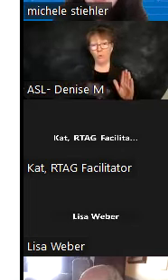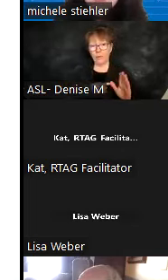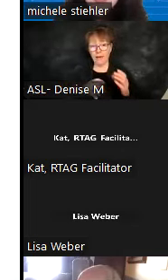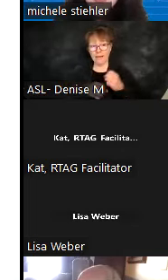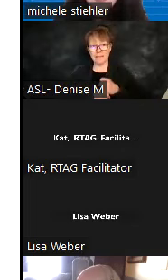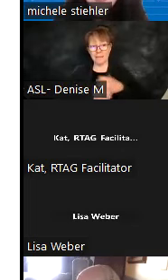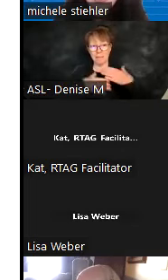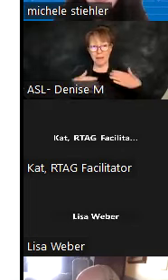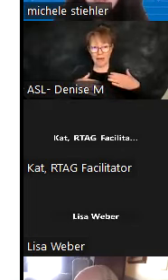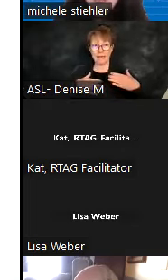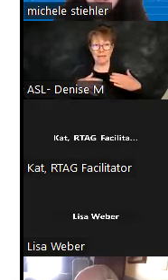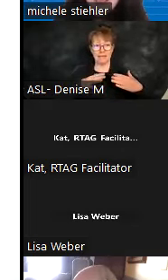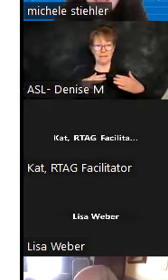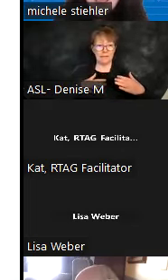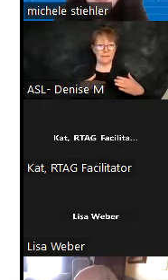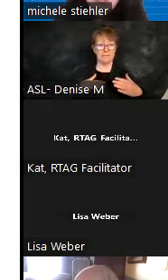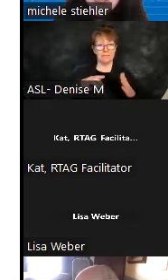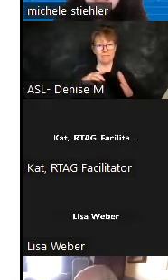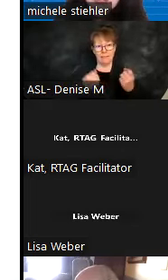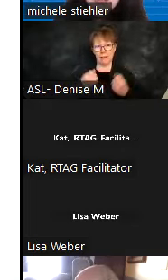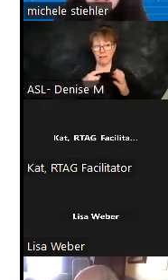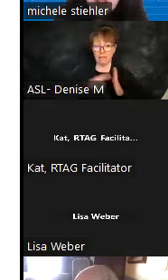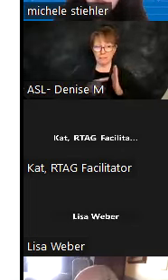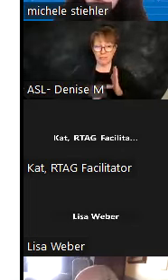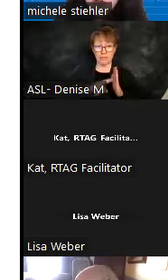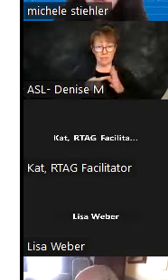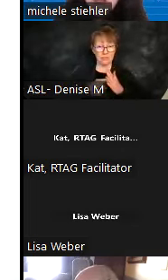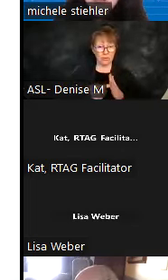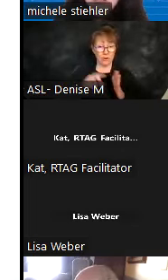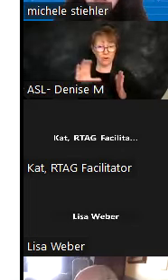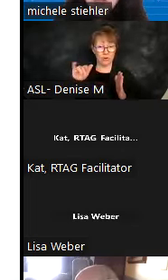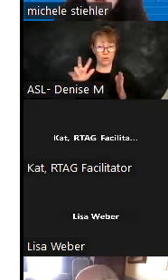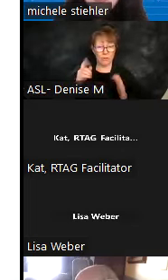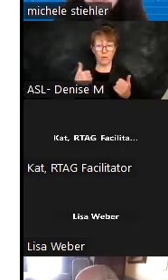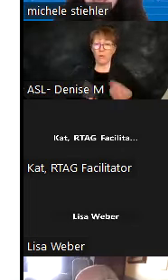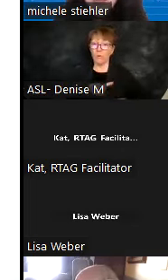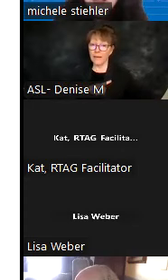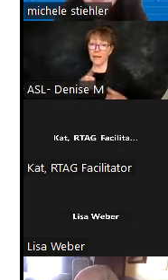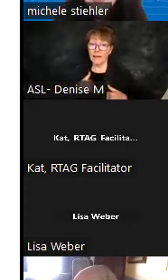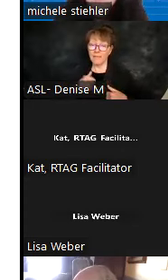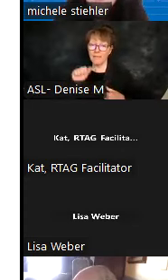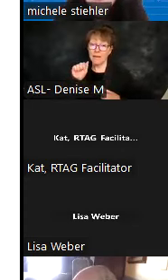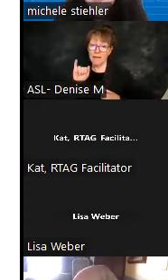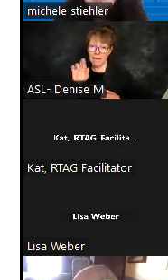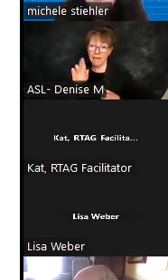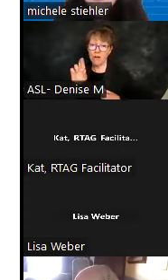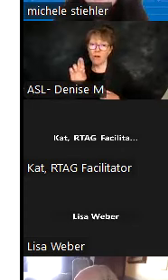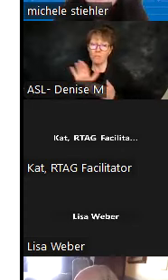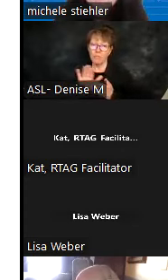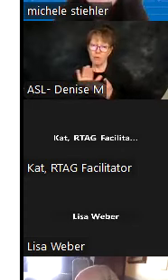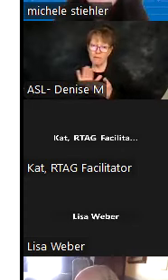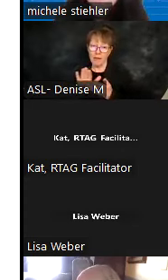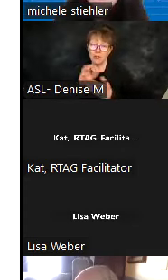at the onset of COVID, and the mobility center has air purifiers in every office and on site in the common